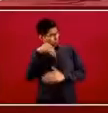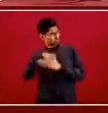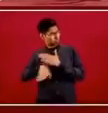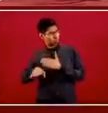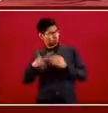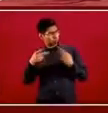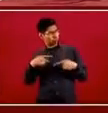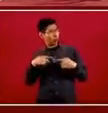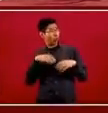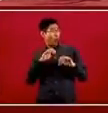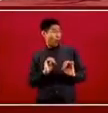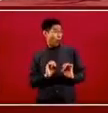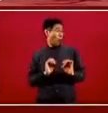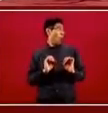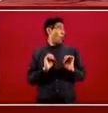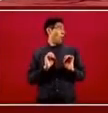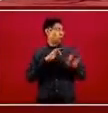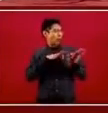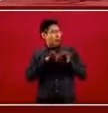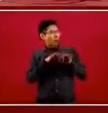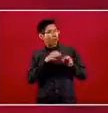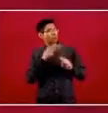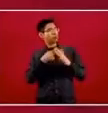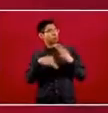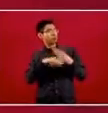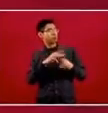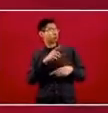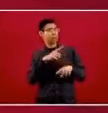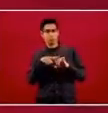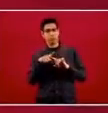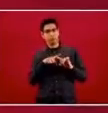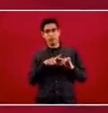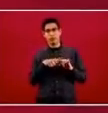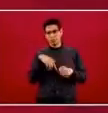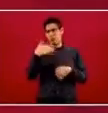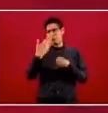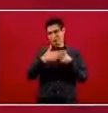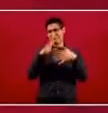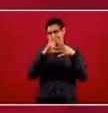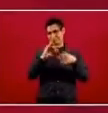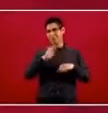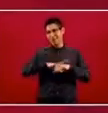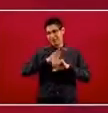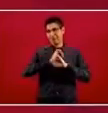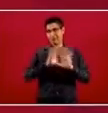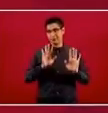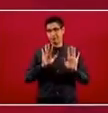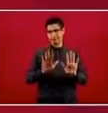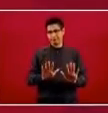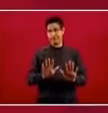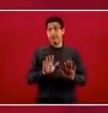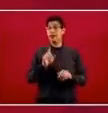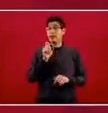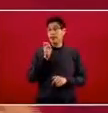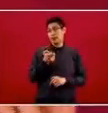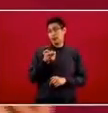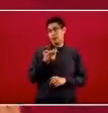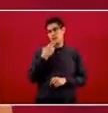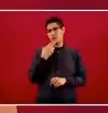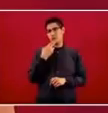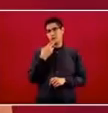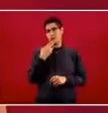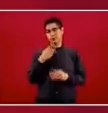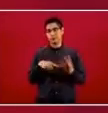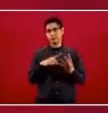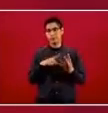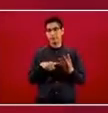we are receiving offers of private sector institutions that are volunteering themselves to put their resources to